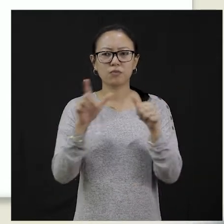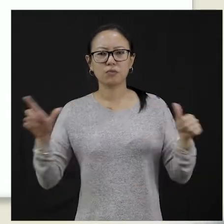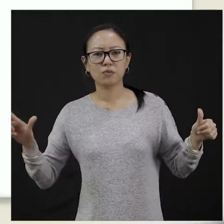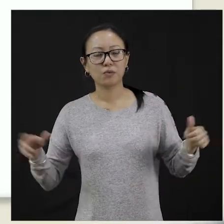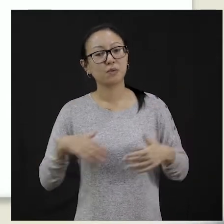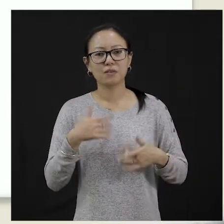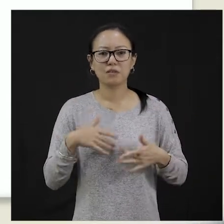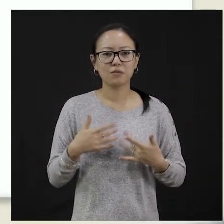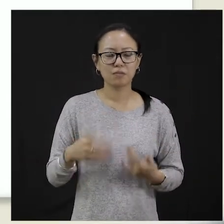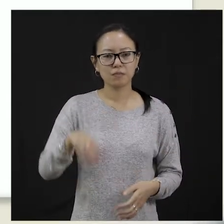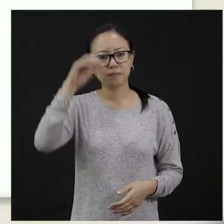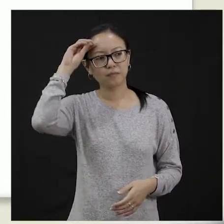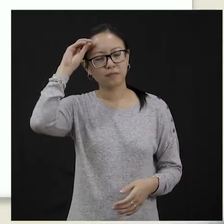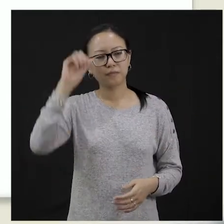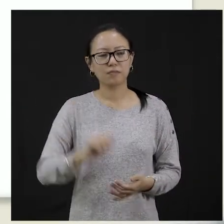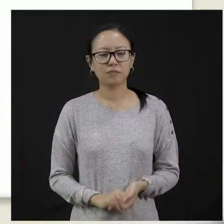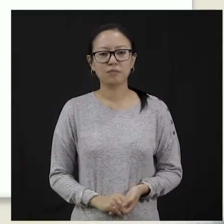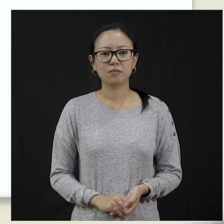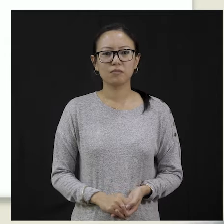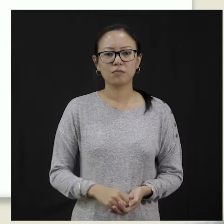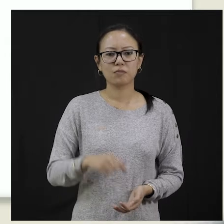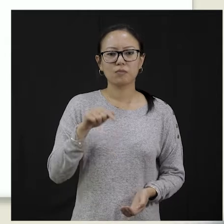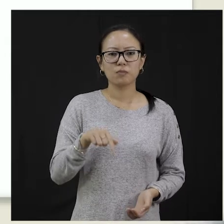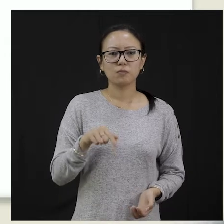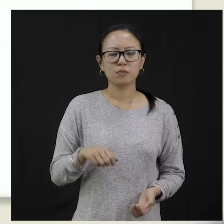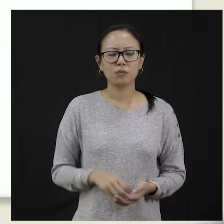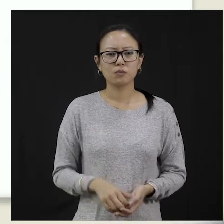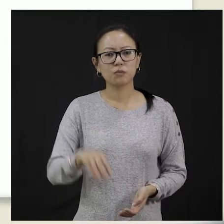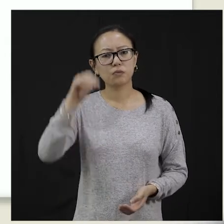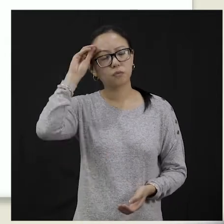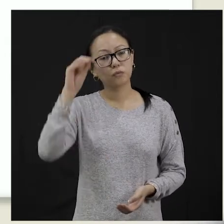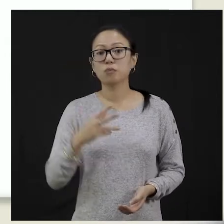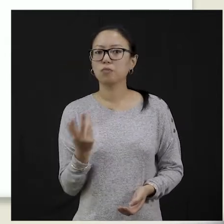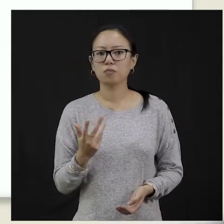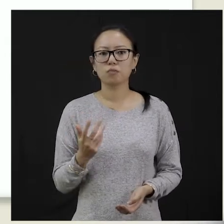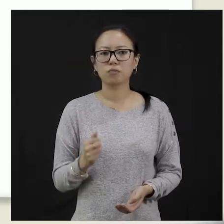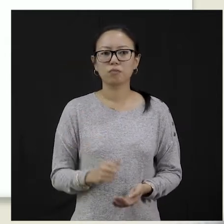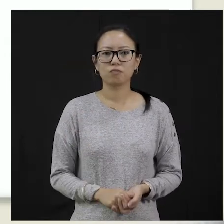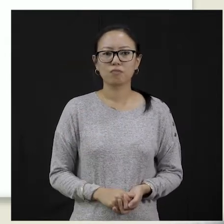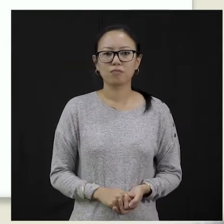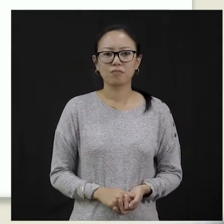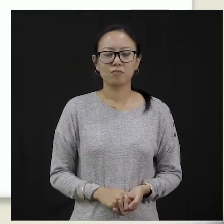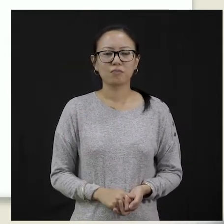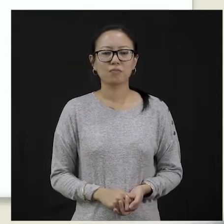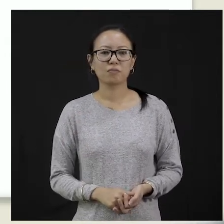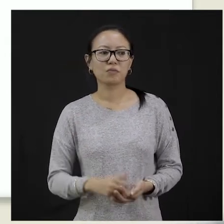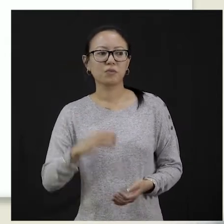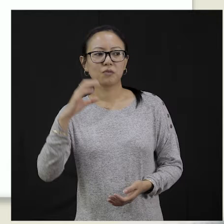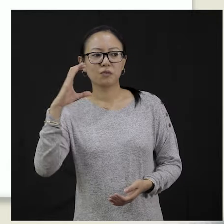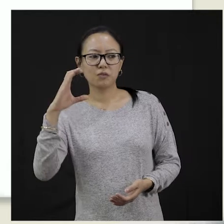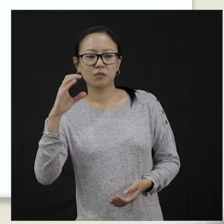right? Yes. Then today we are going to learn a very interesting